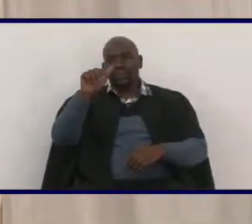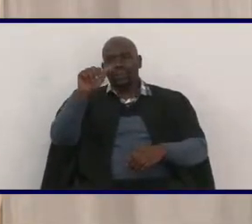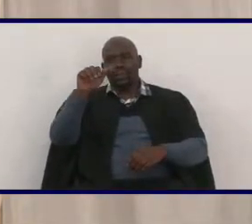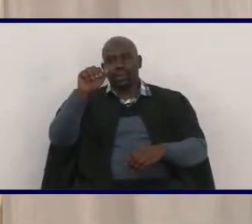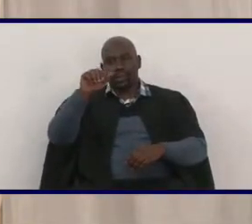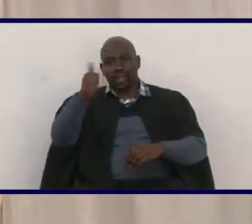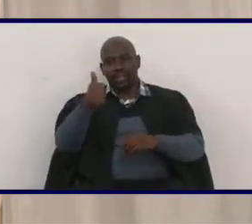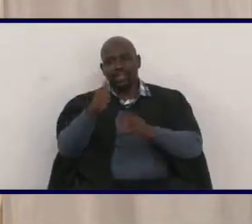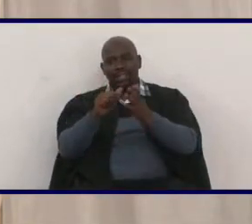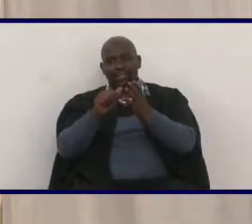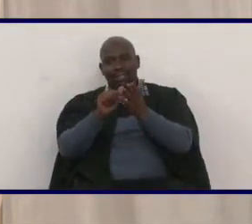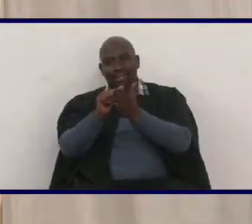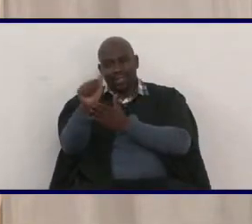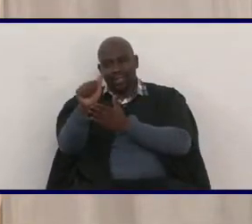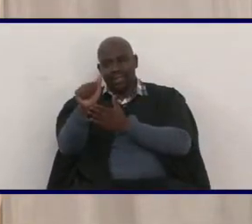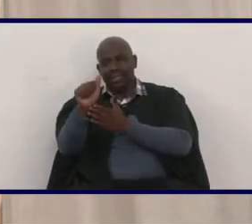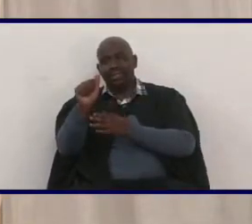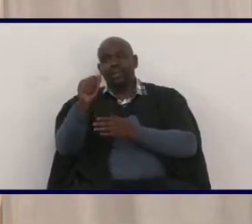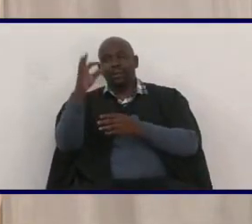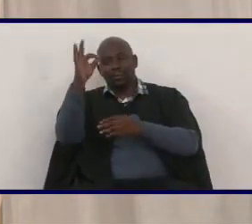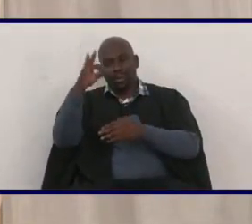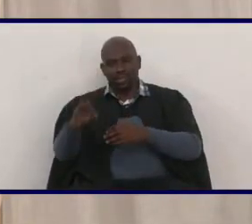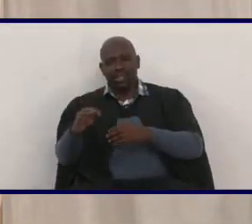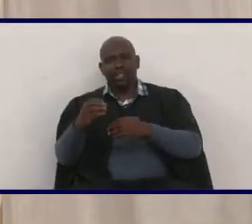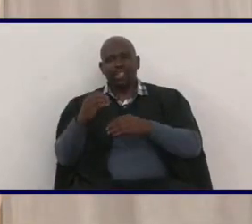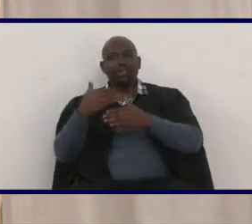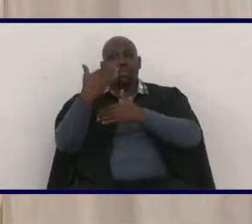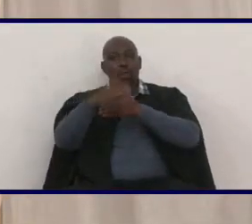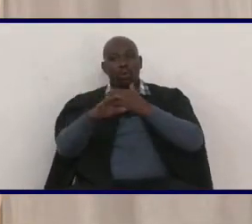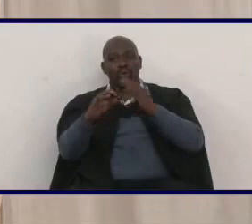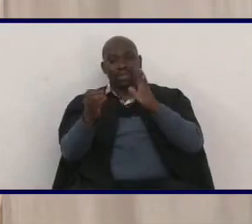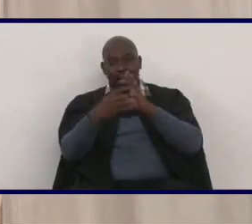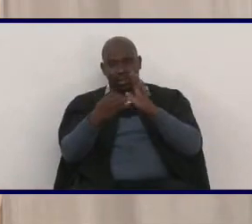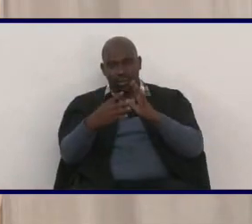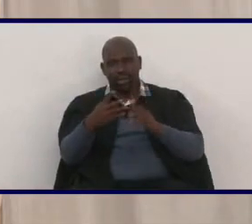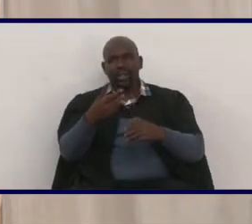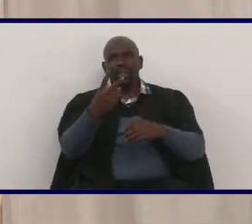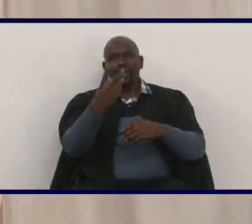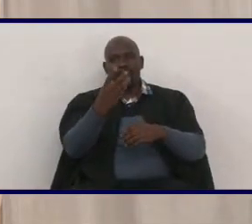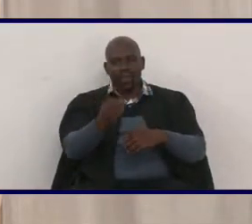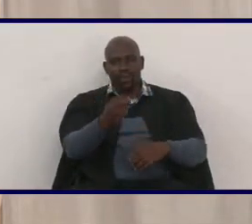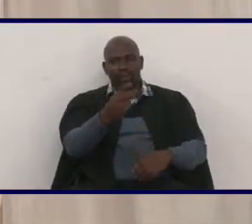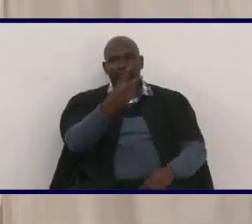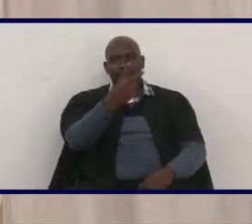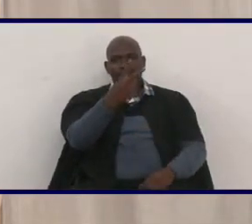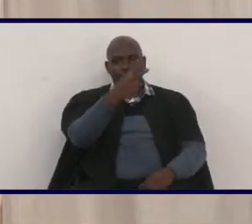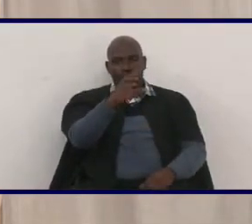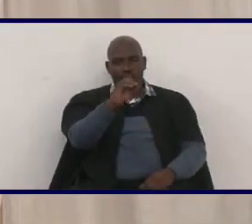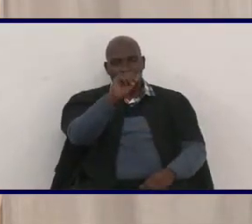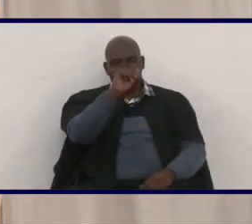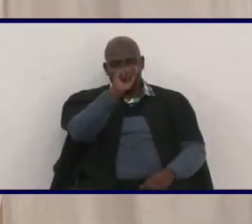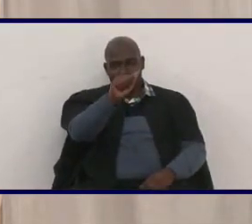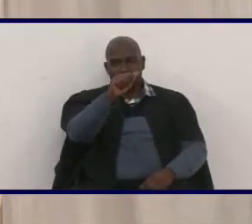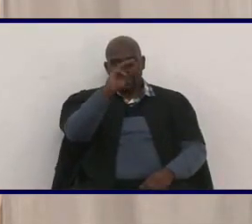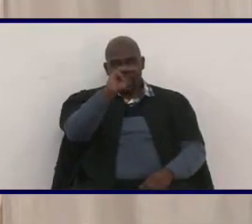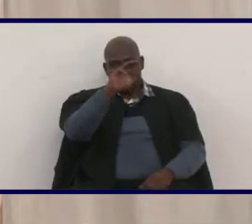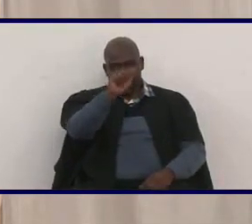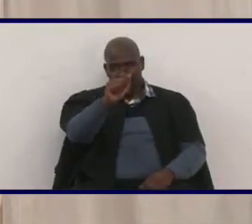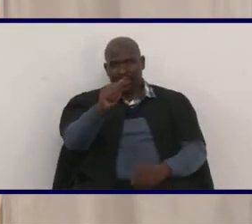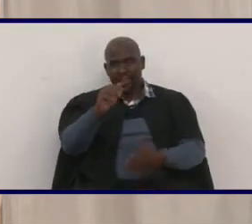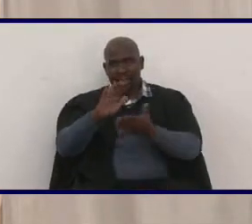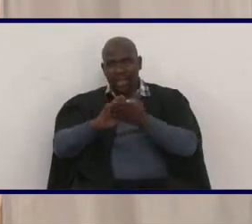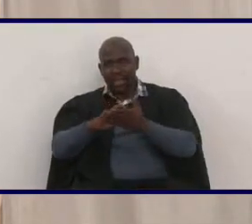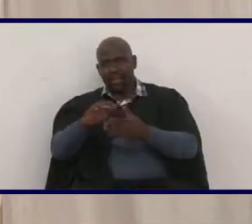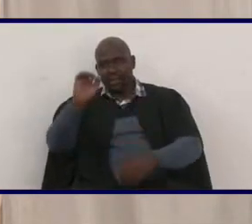We salute the 206 master's and 51 doctoral graduates of 2022.